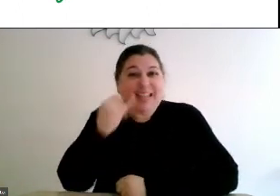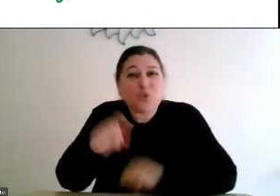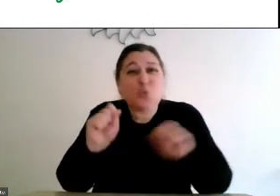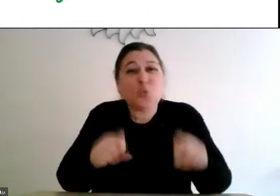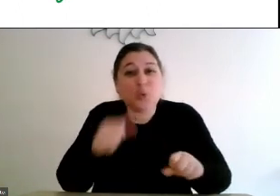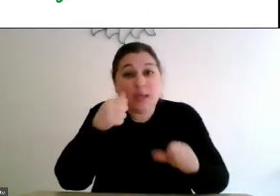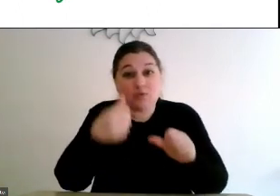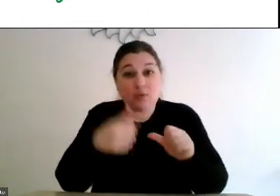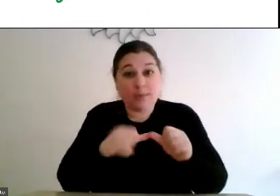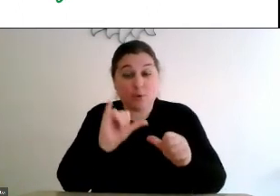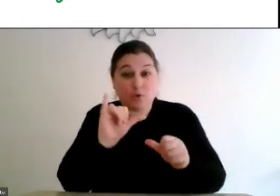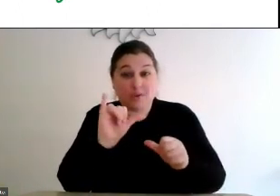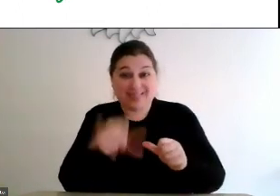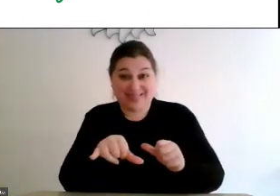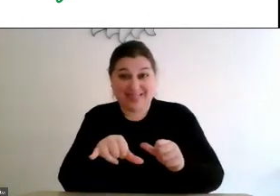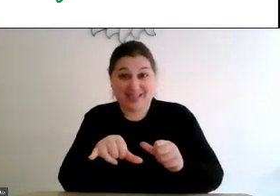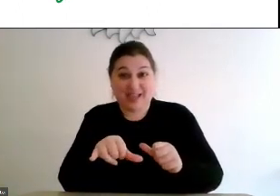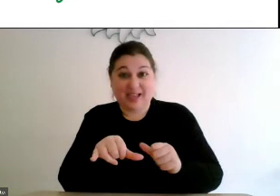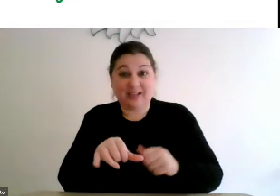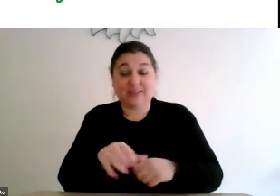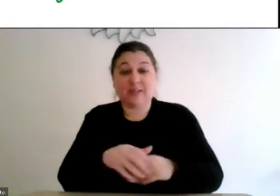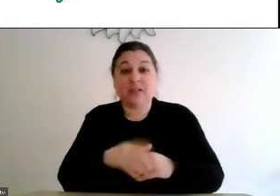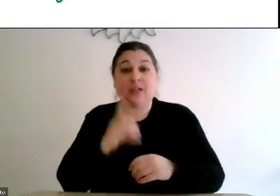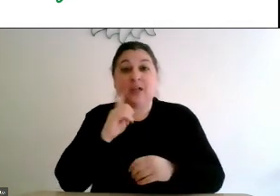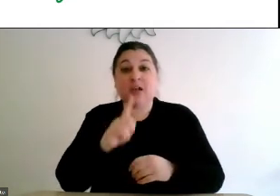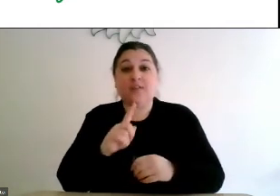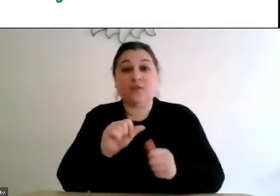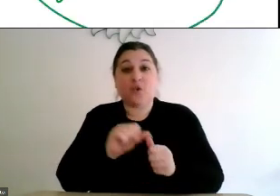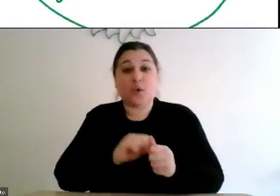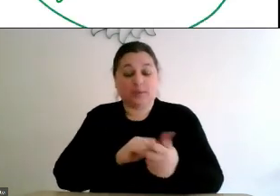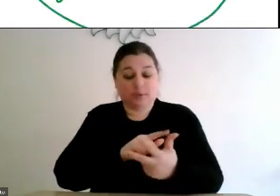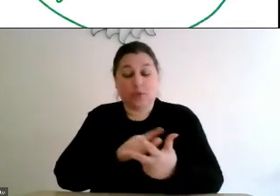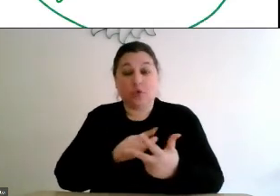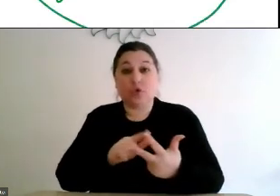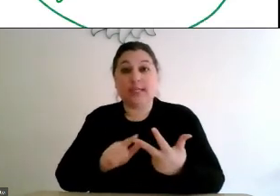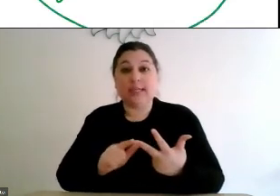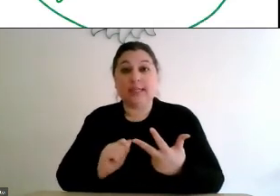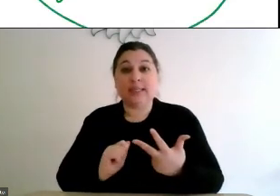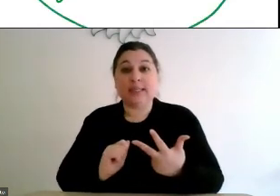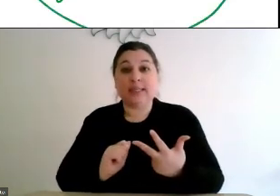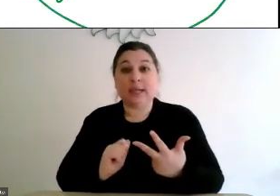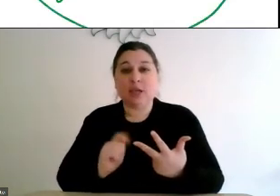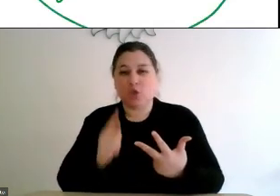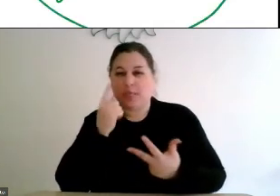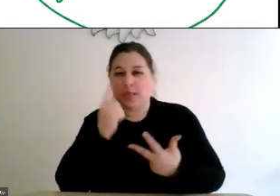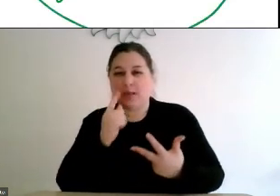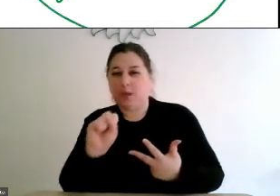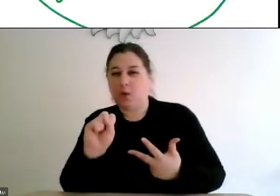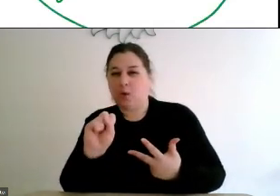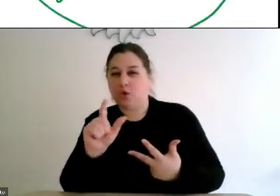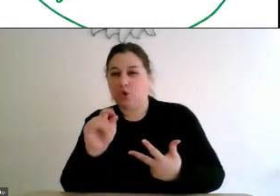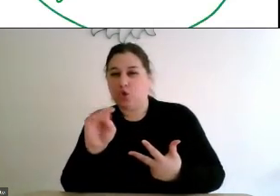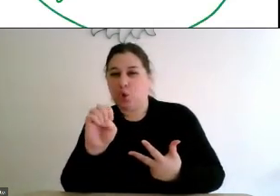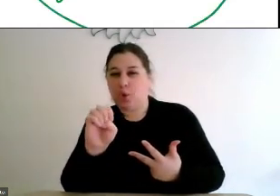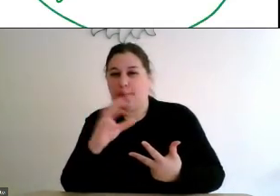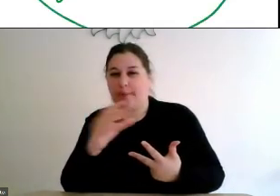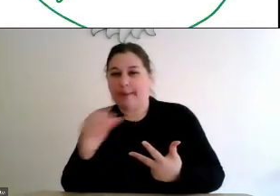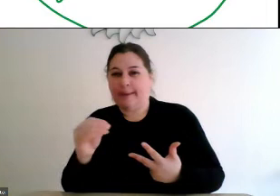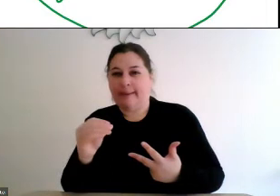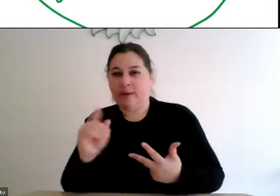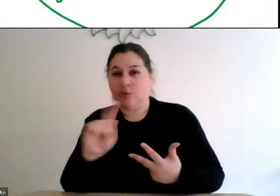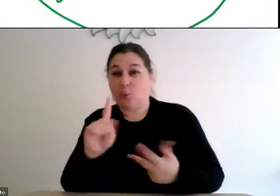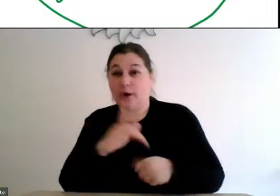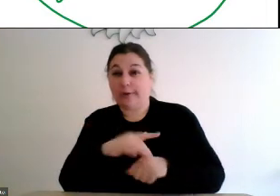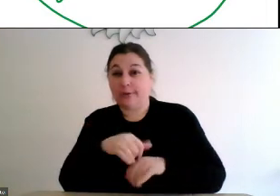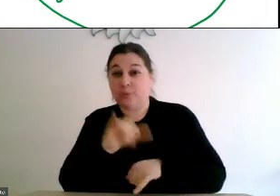If you can remember this for each type of solution, okay, one solution, infinite solution, 0